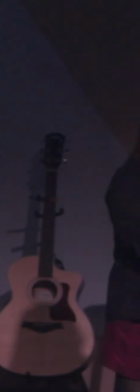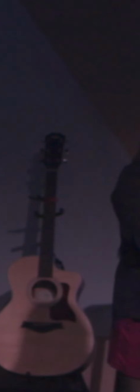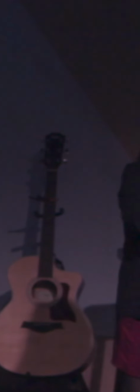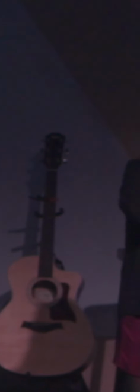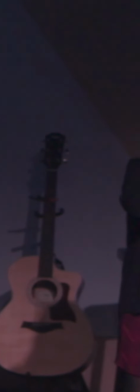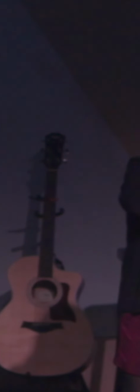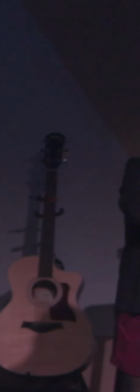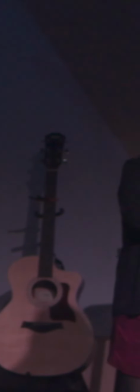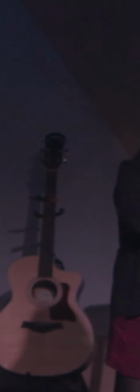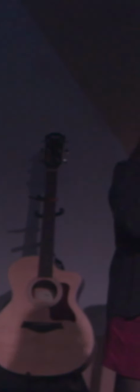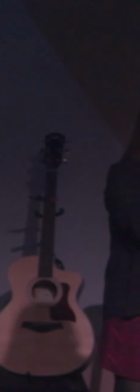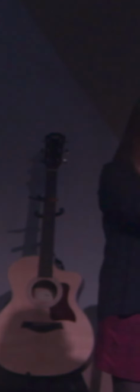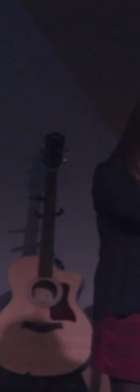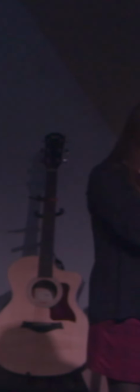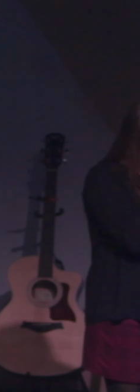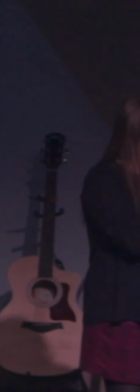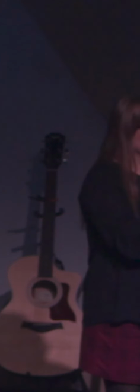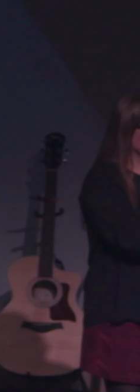difficult for me to find everyone.